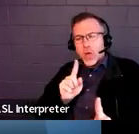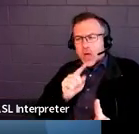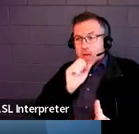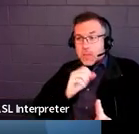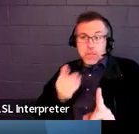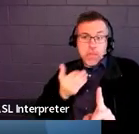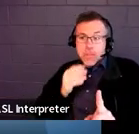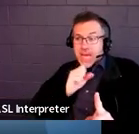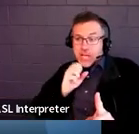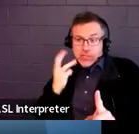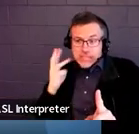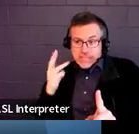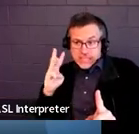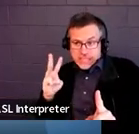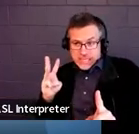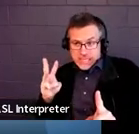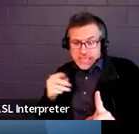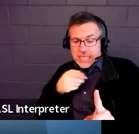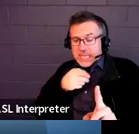16, we know his levels